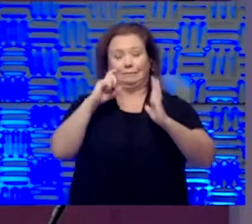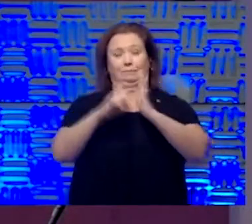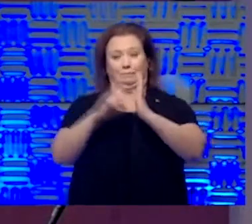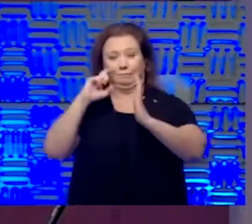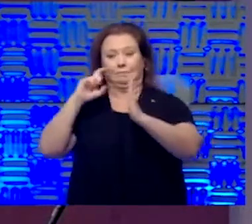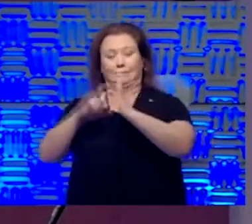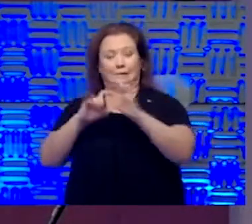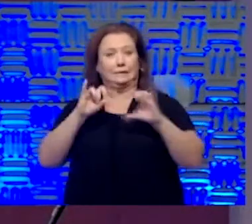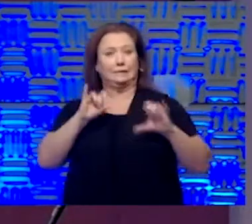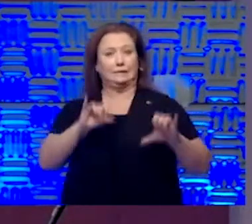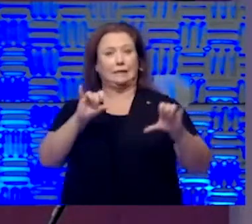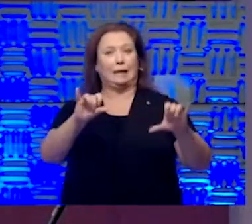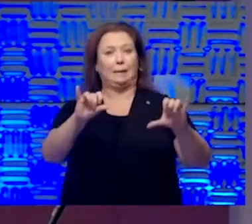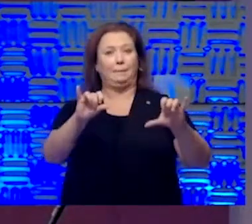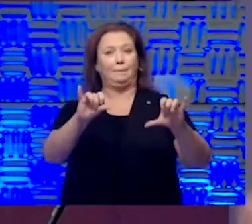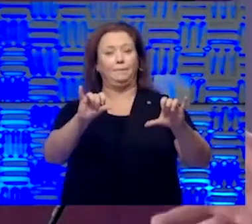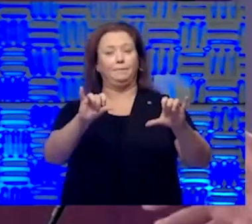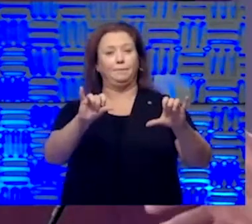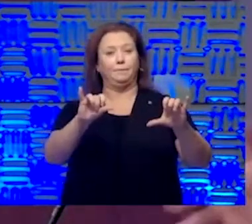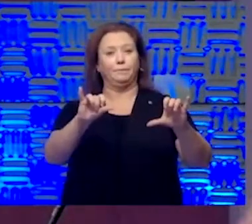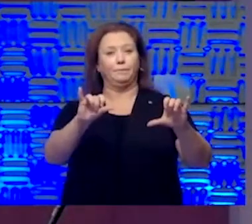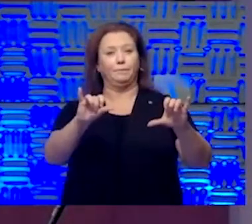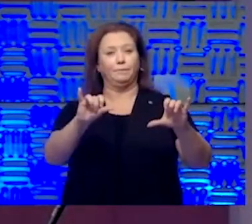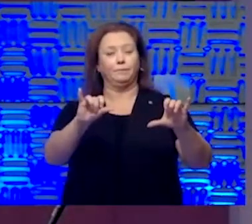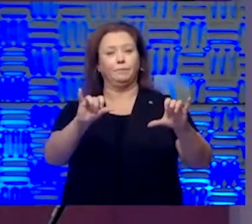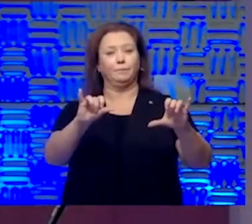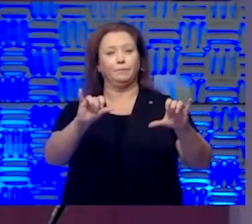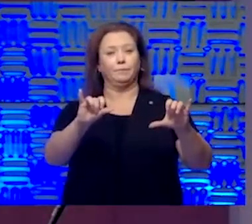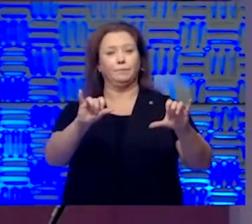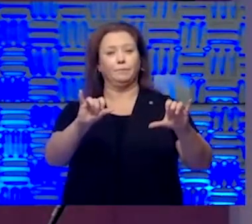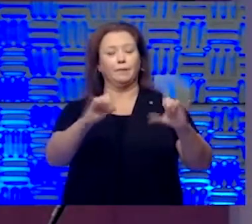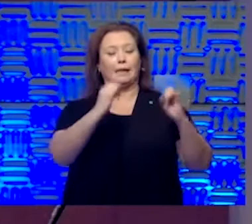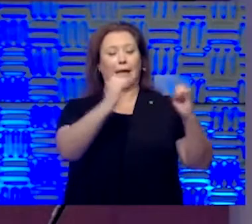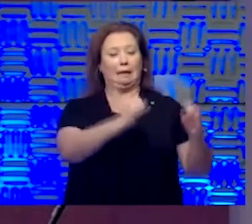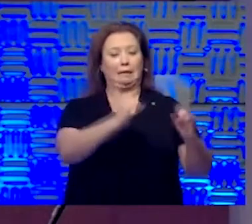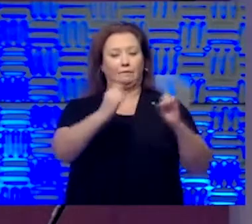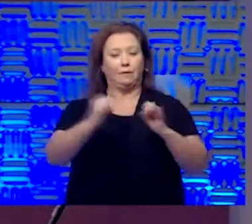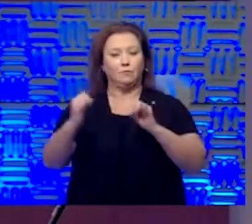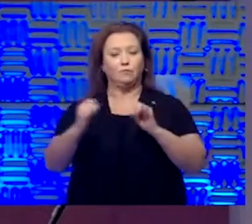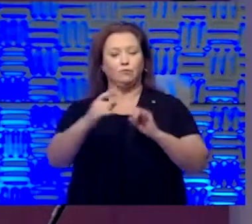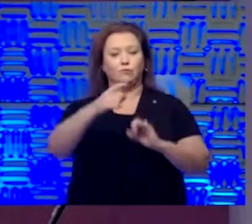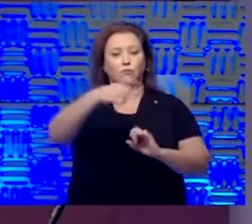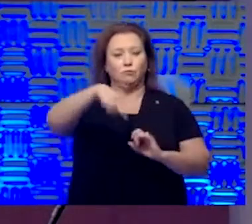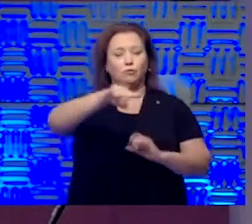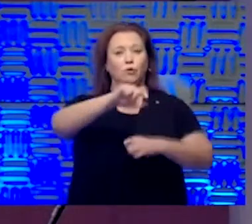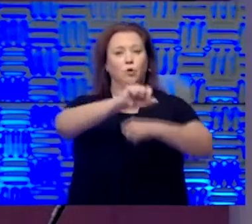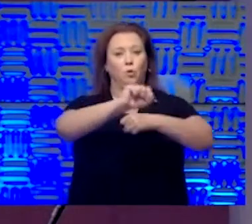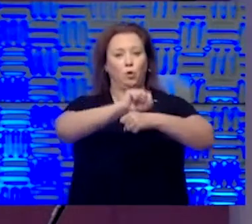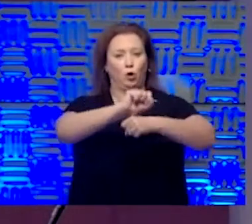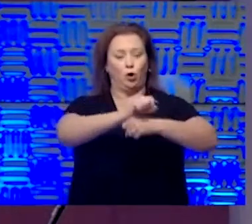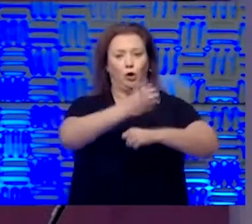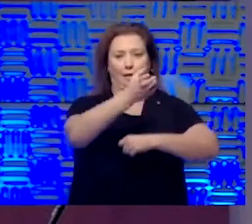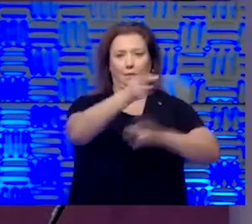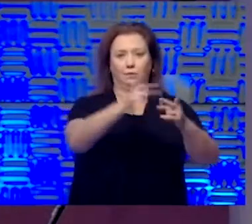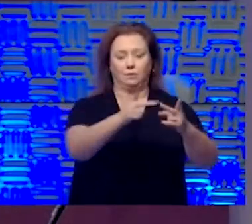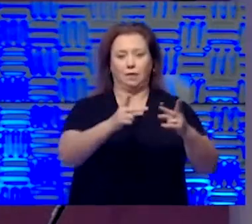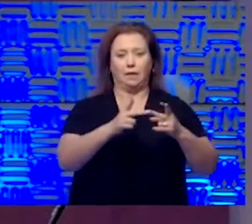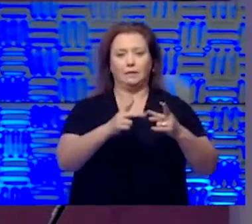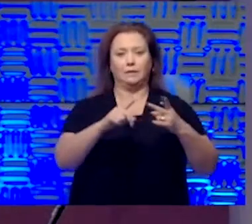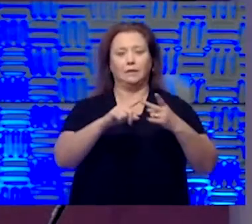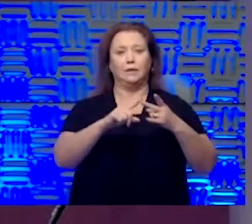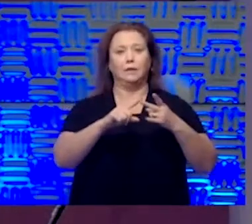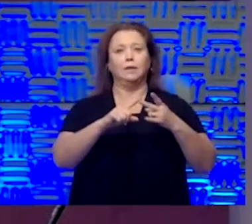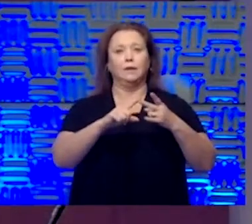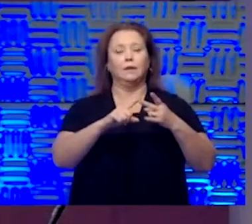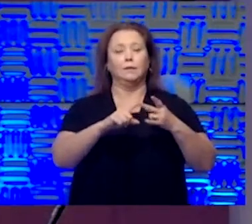same things with meatpacking. You have individuals who work there. They have become